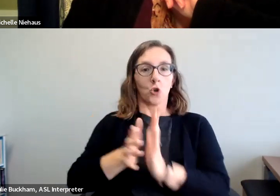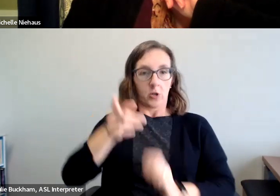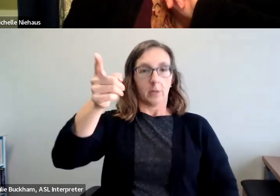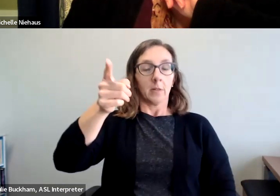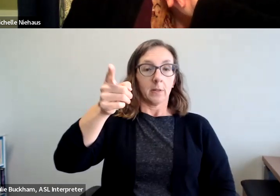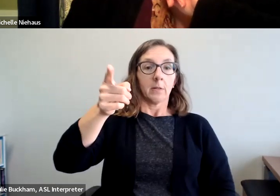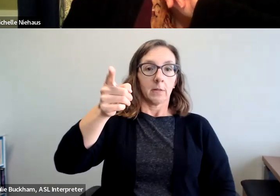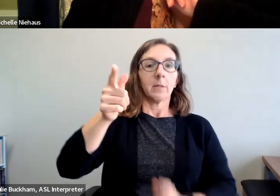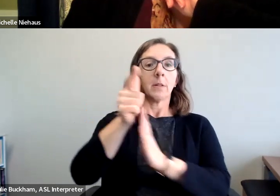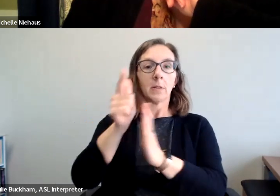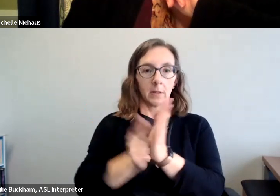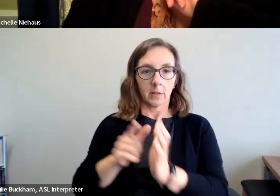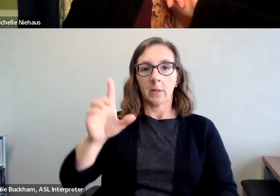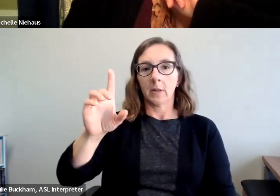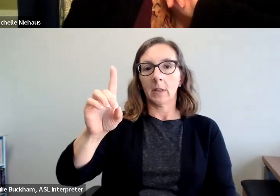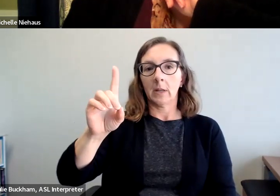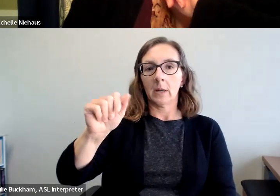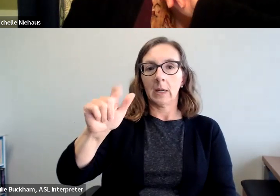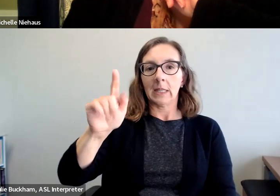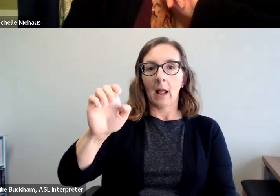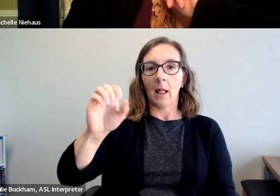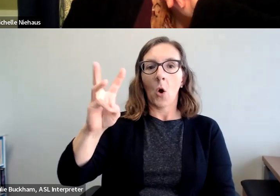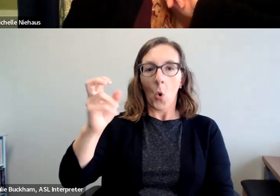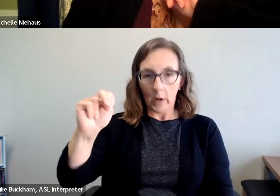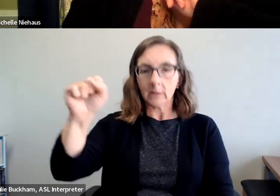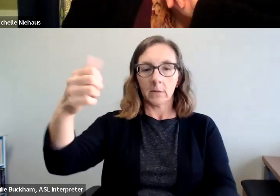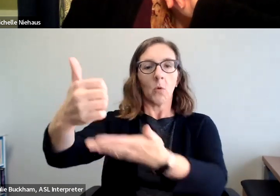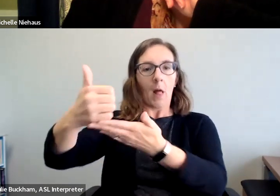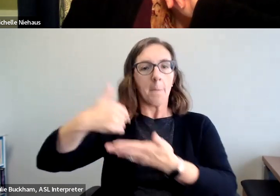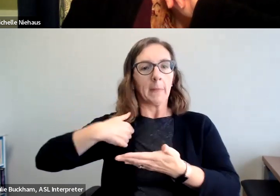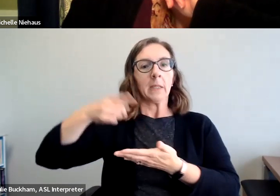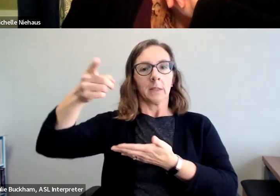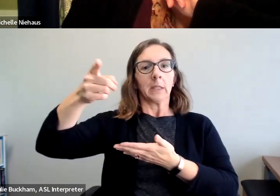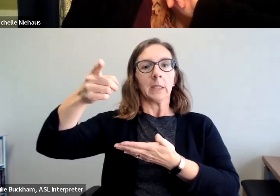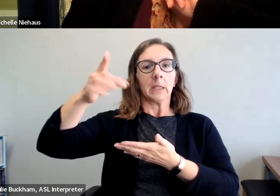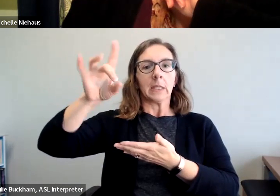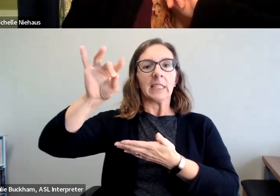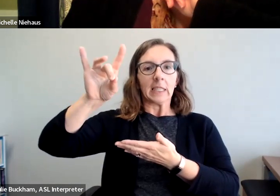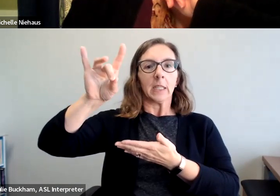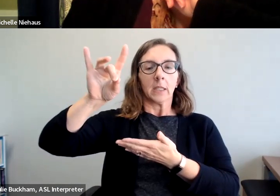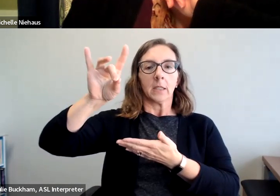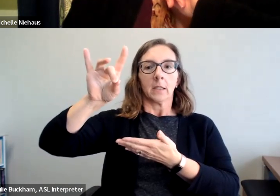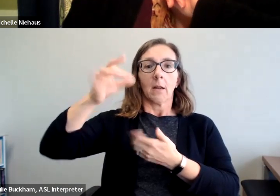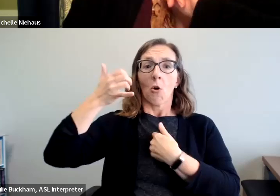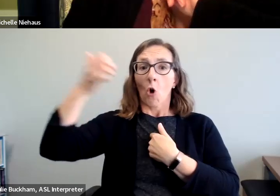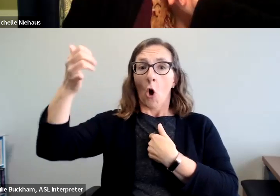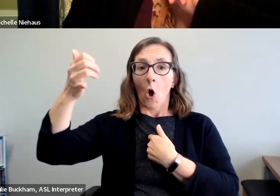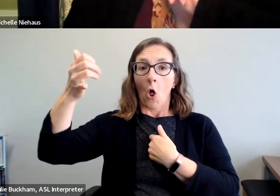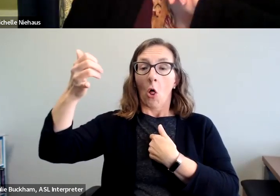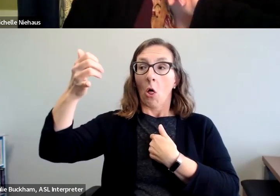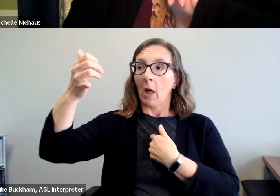time, Attorney Dale Owens assisted me. He made the change in one phone